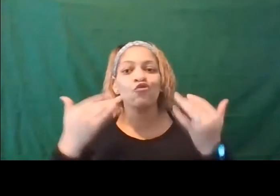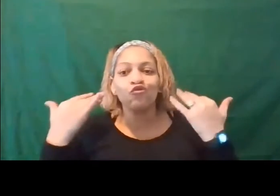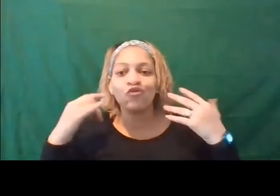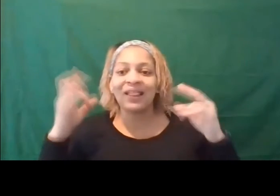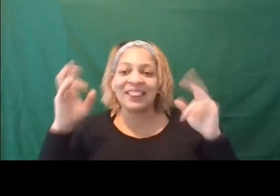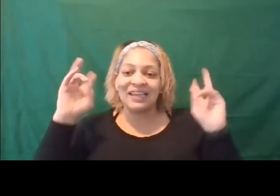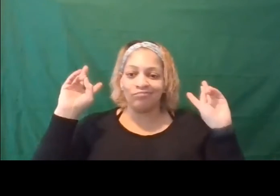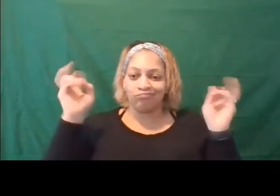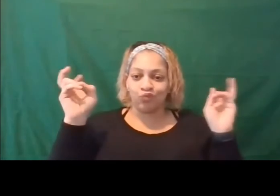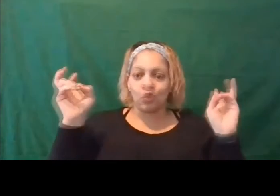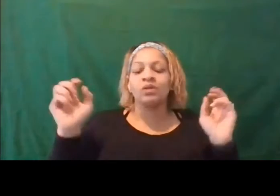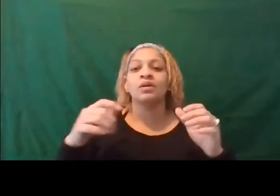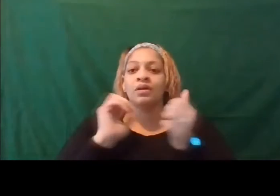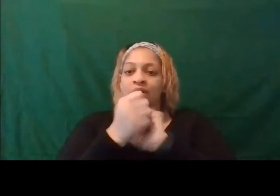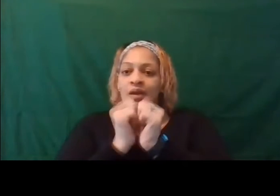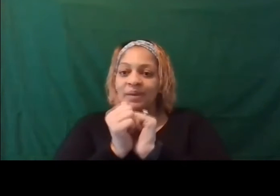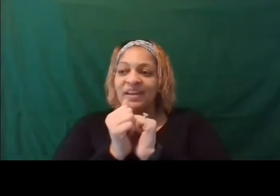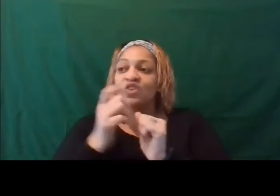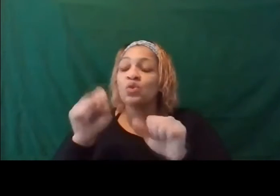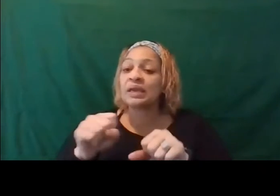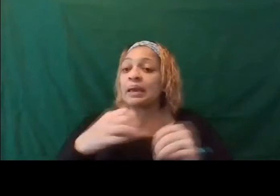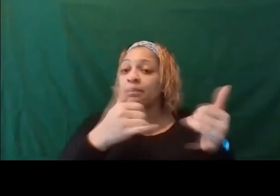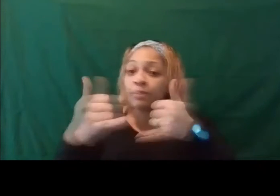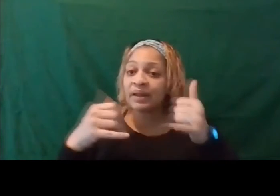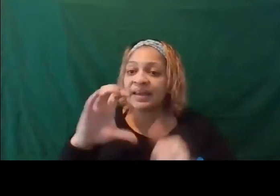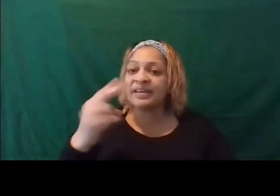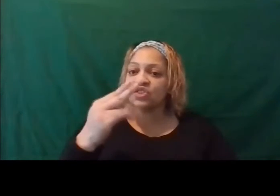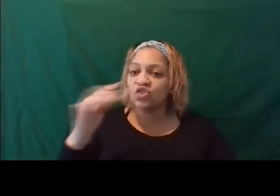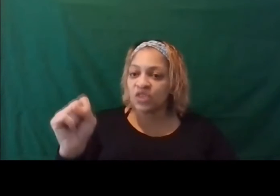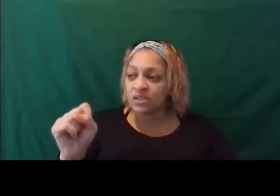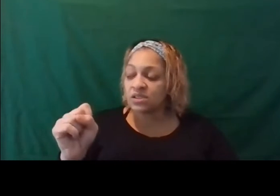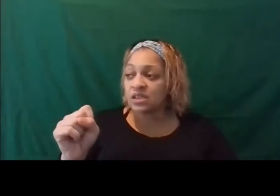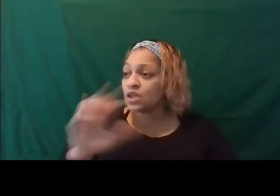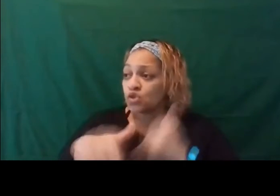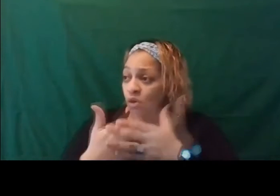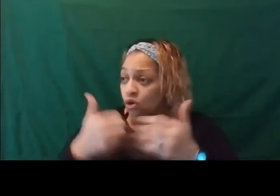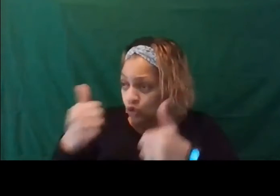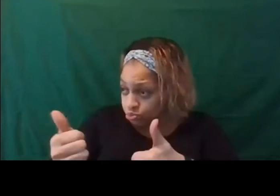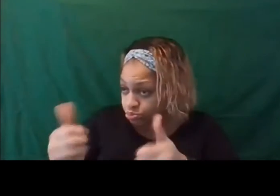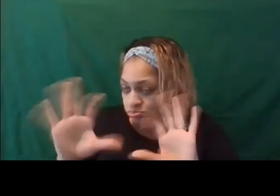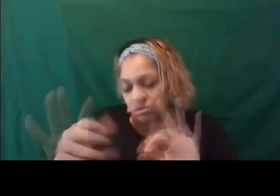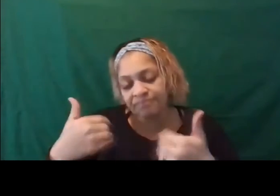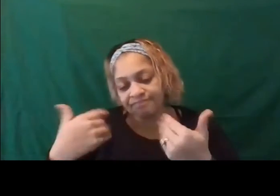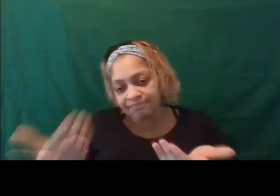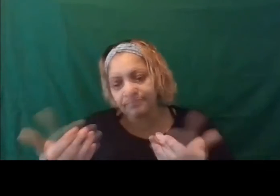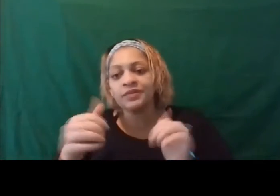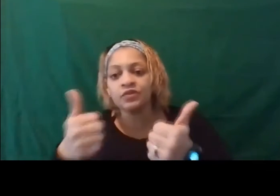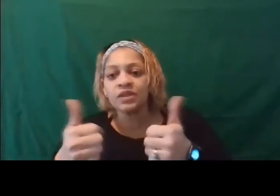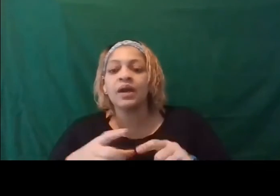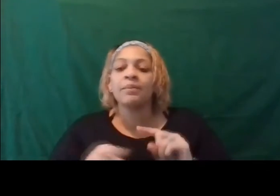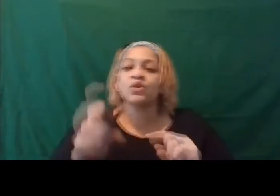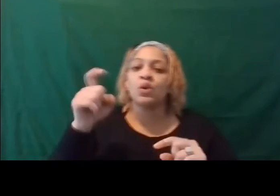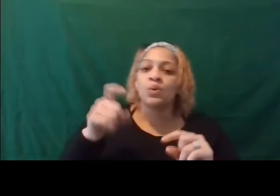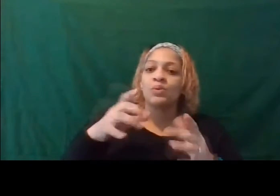chess and it's all good, then it's all good. But you have to be willing to reconcile and sit with that